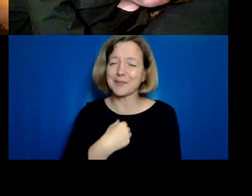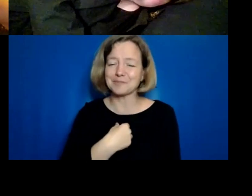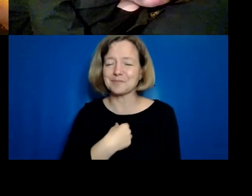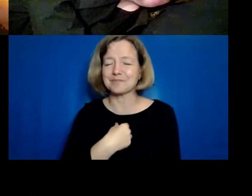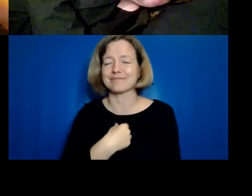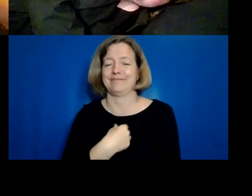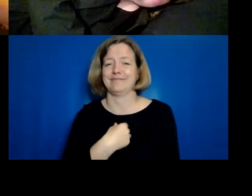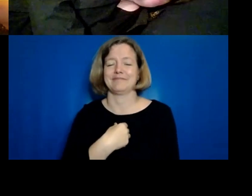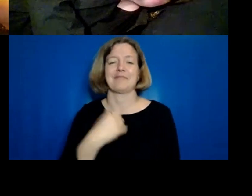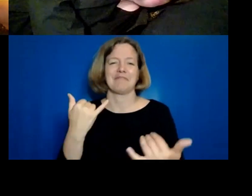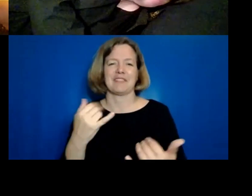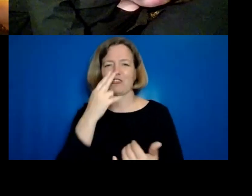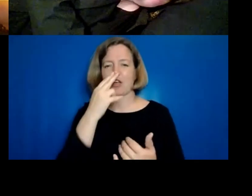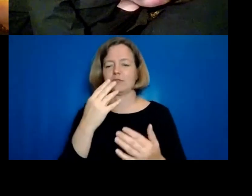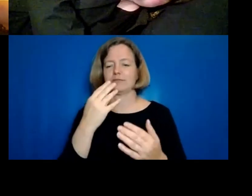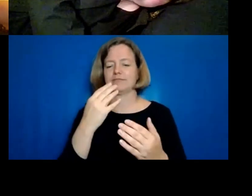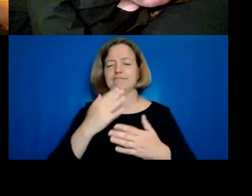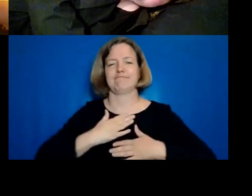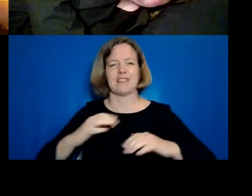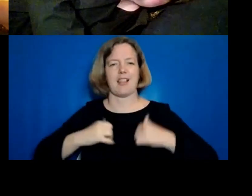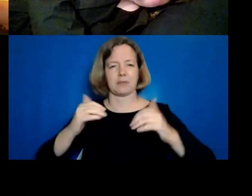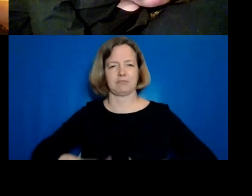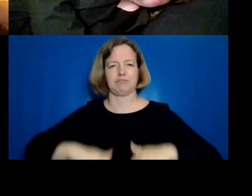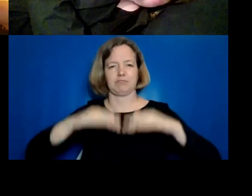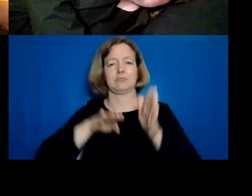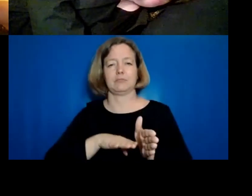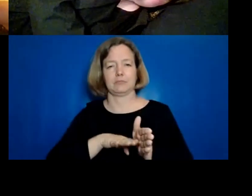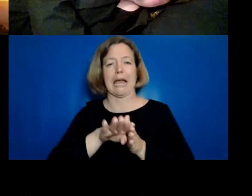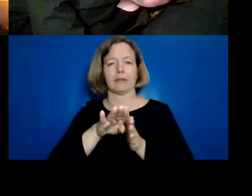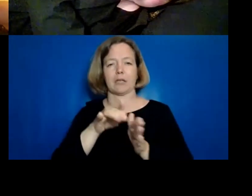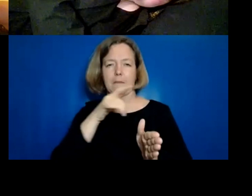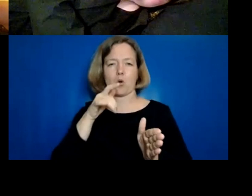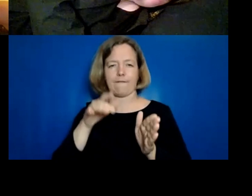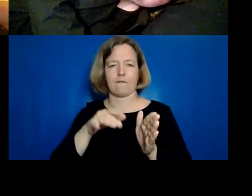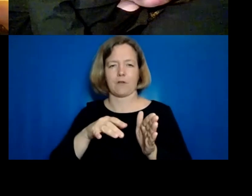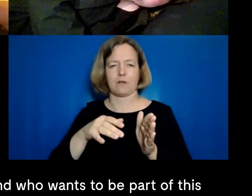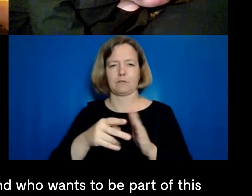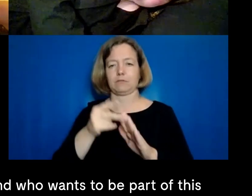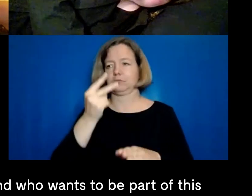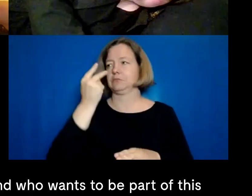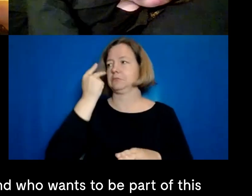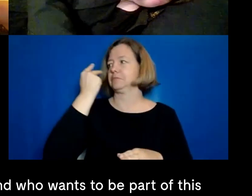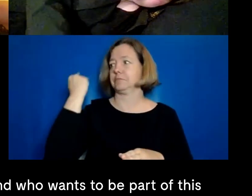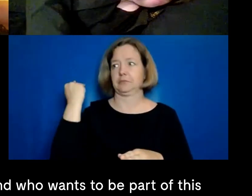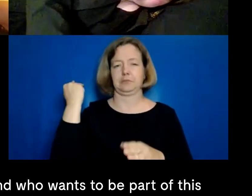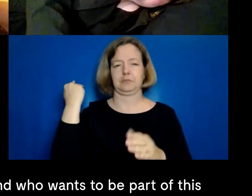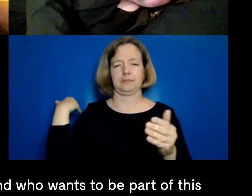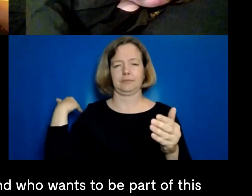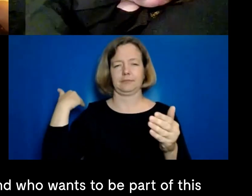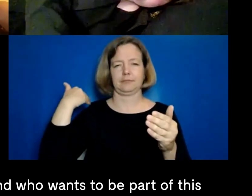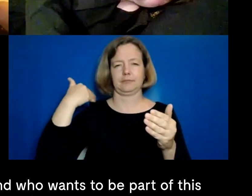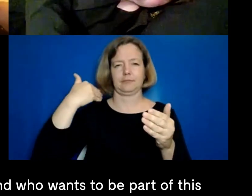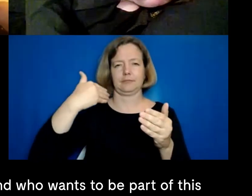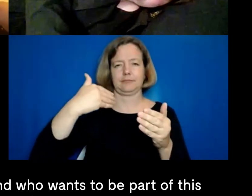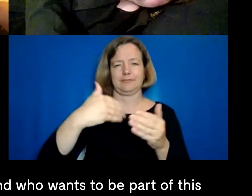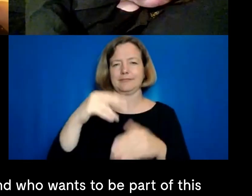my career, I am wanting to see and know more people and see who's emerging and